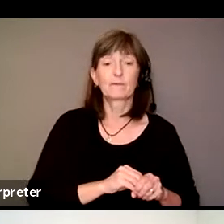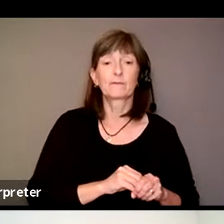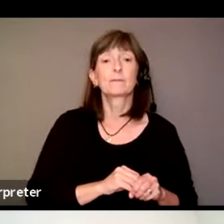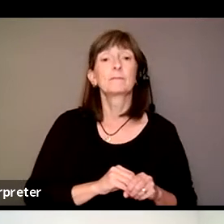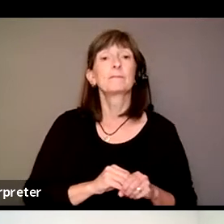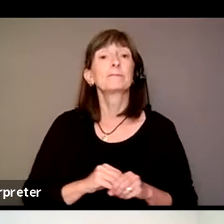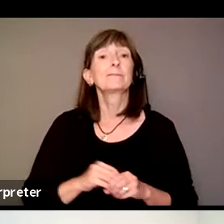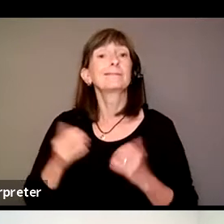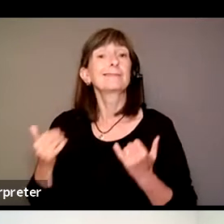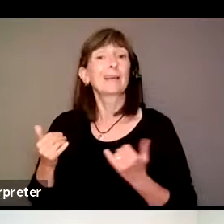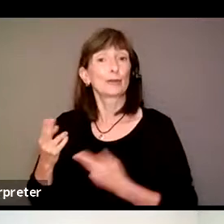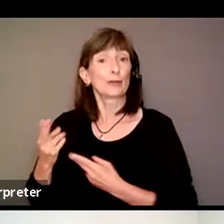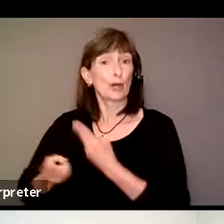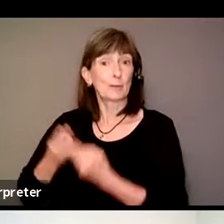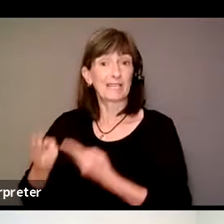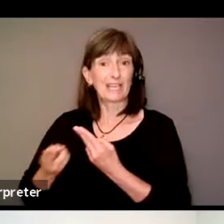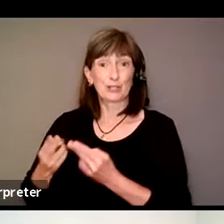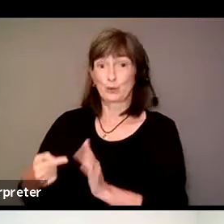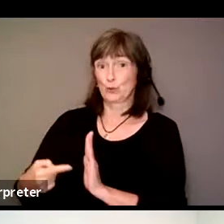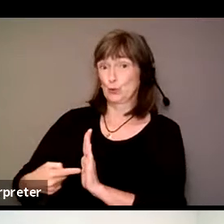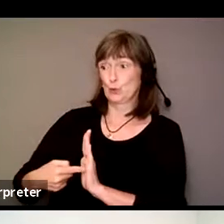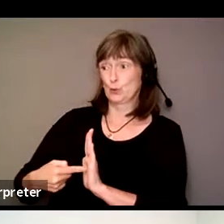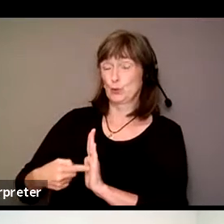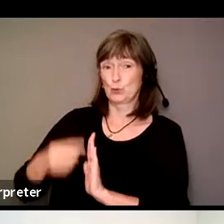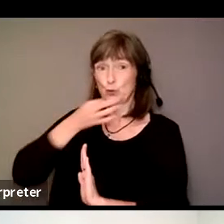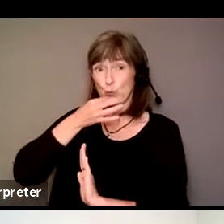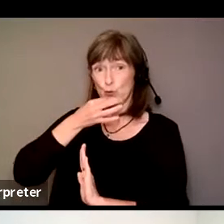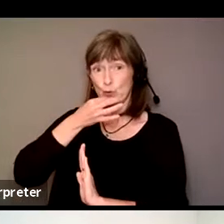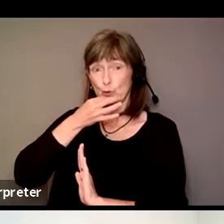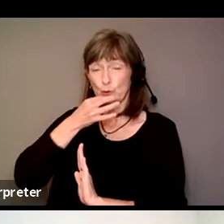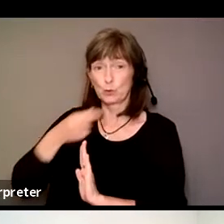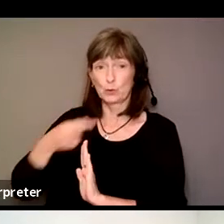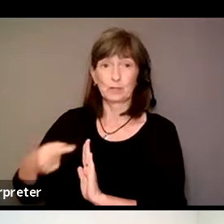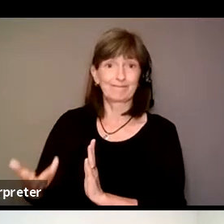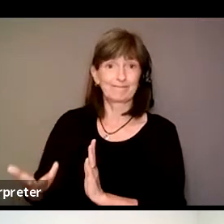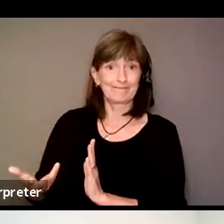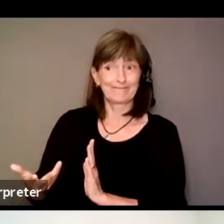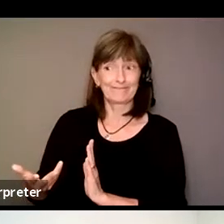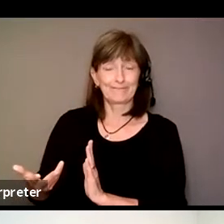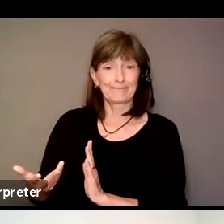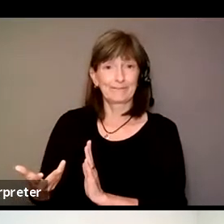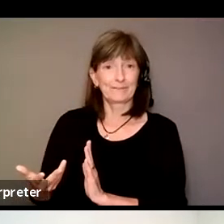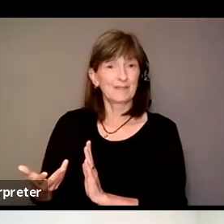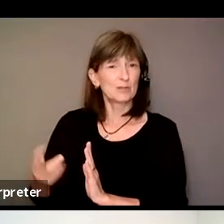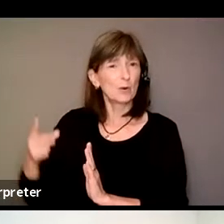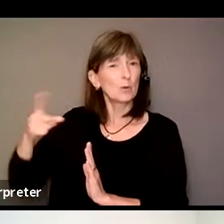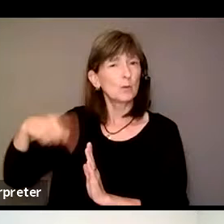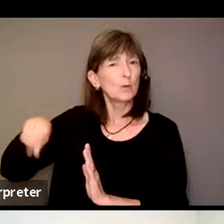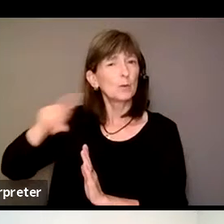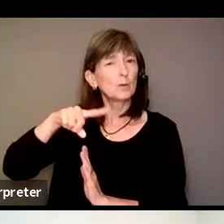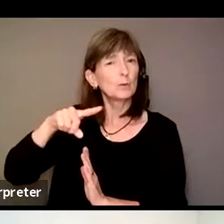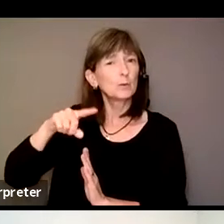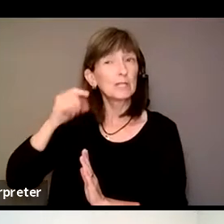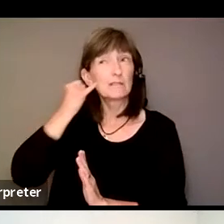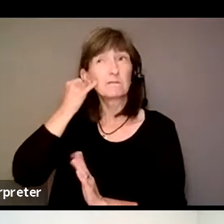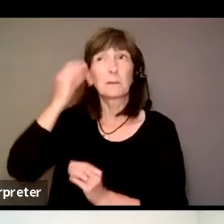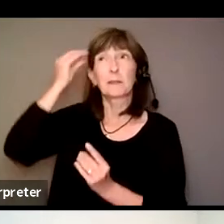nominations due very shortly here for the municipal election, what's the biggest thing that people need to know about if they're looking to